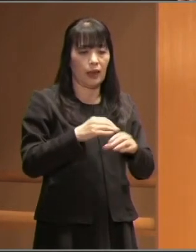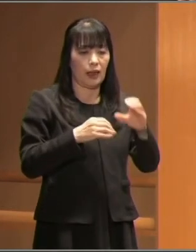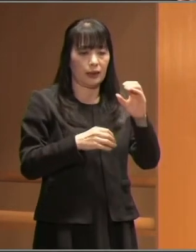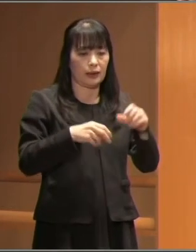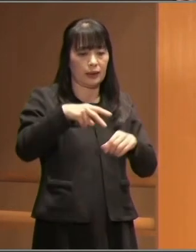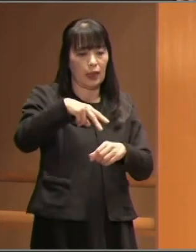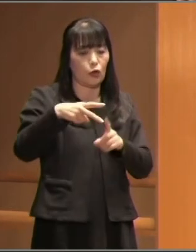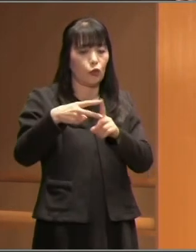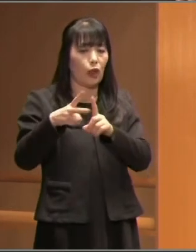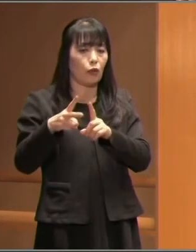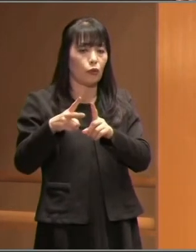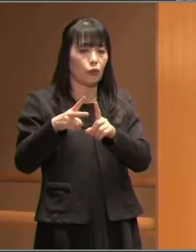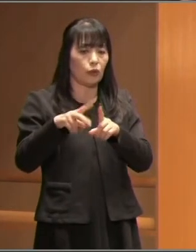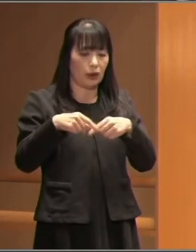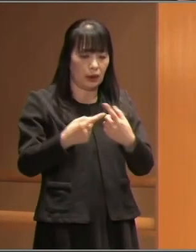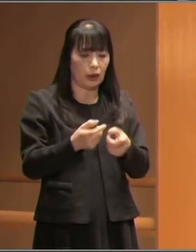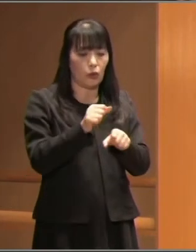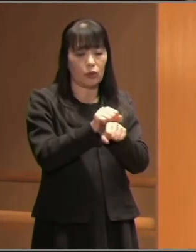CNF material.